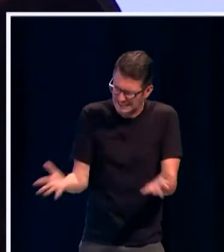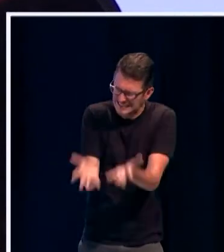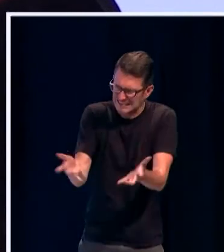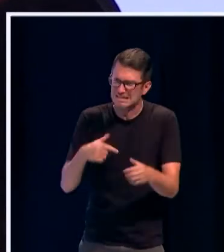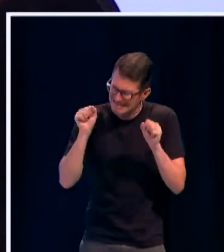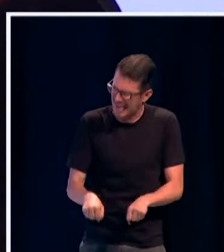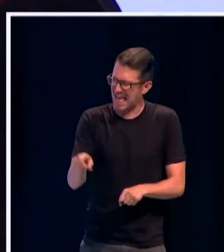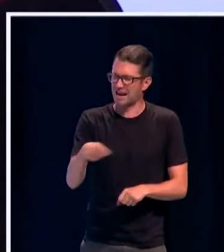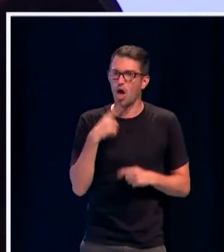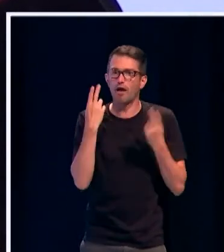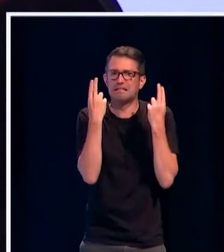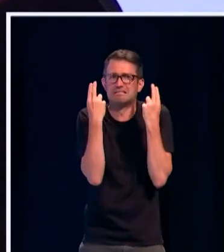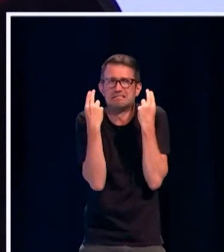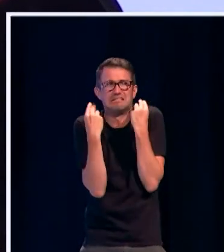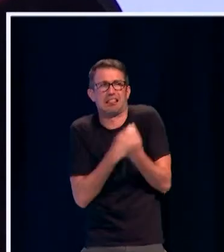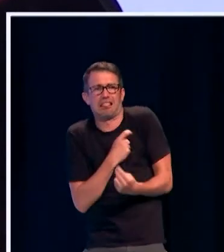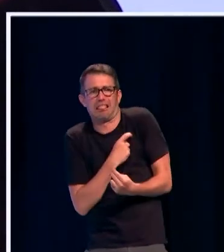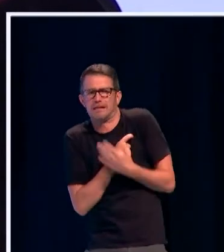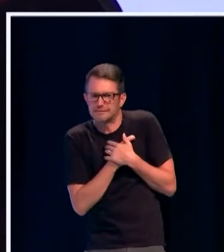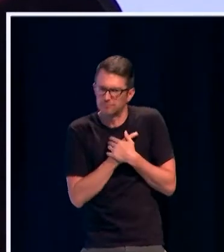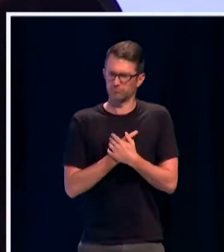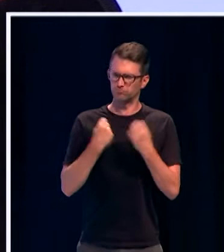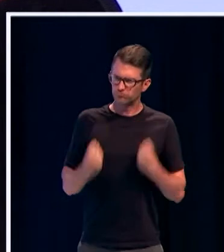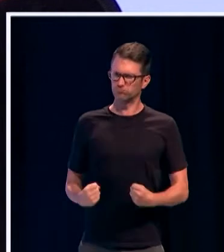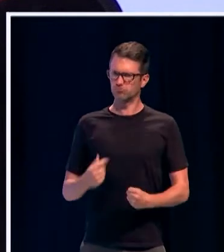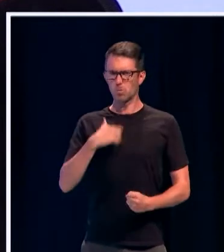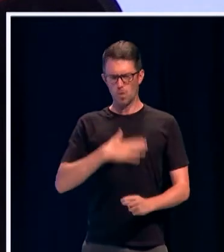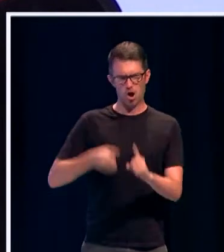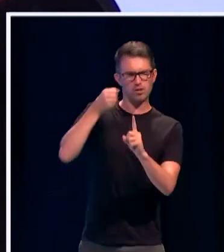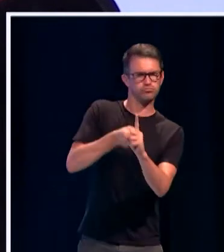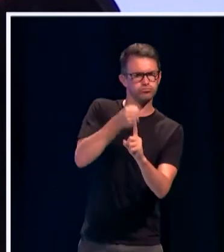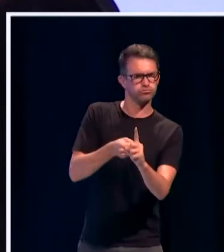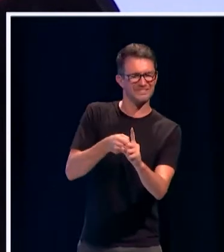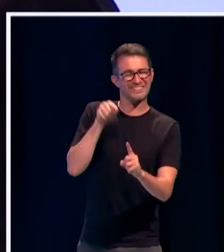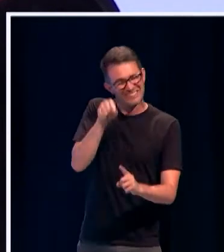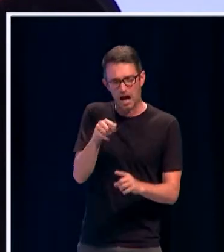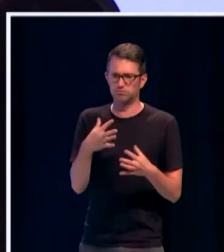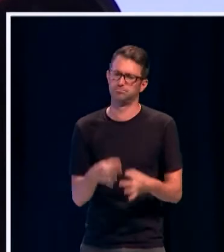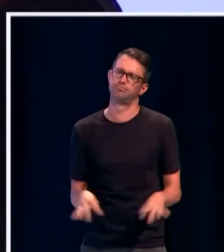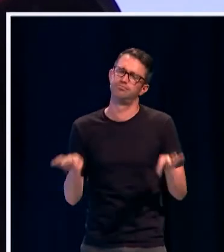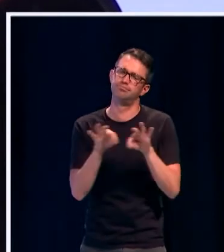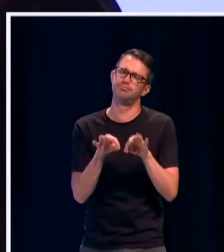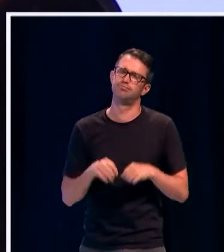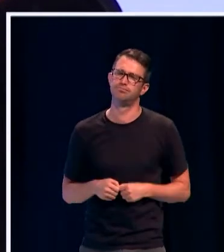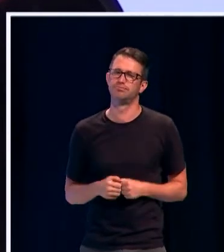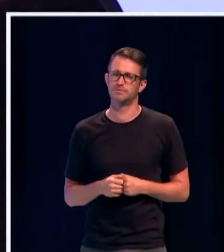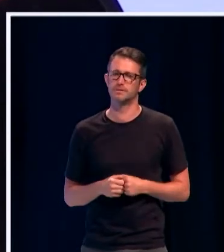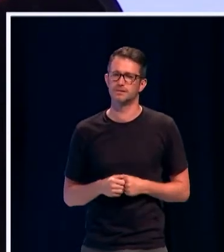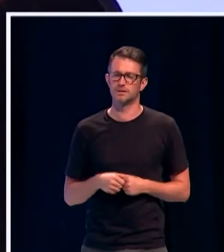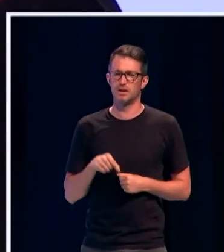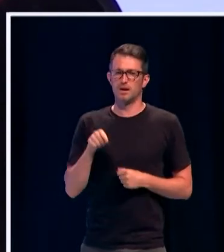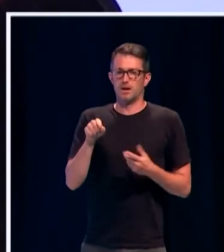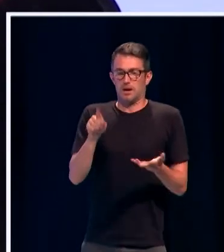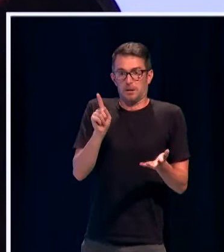then this way, and then that's why there is need to be education, employment.